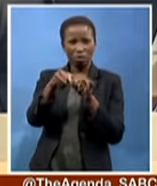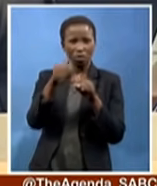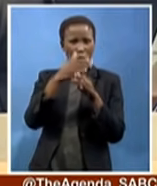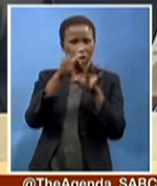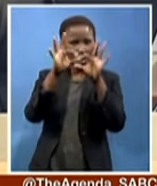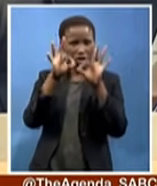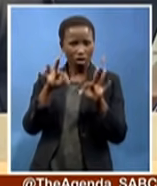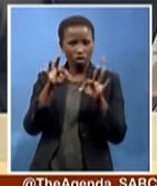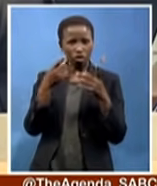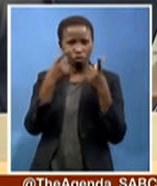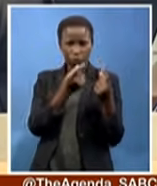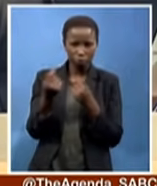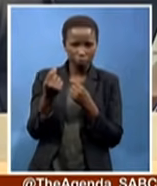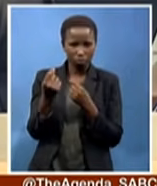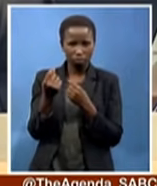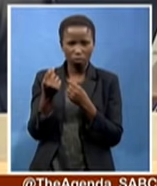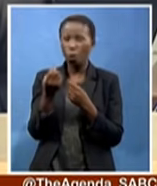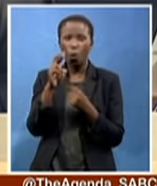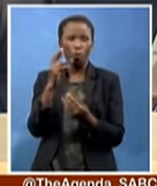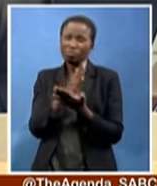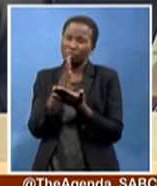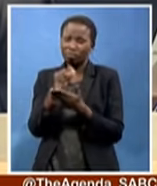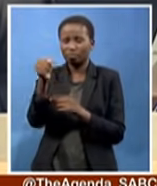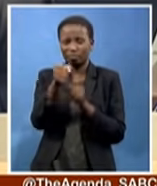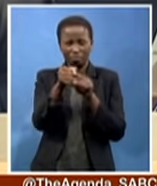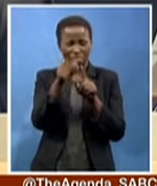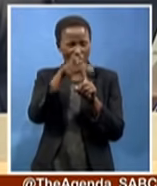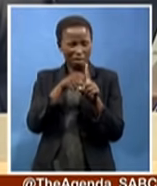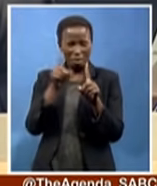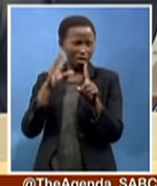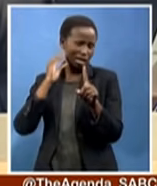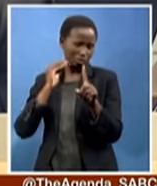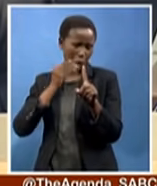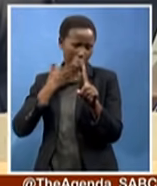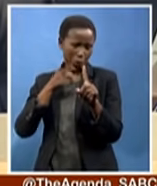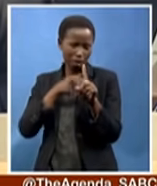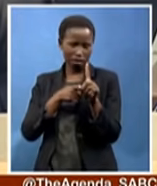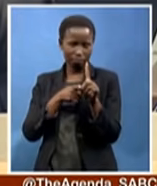or qualifications. And this much I'm prepared to admit.